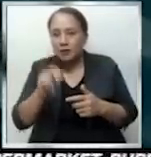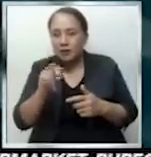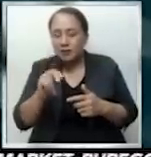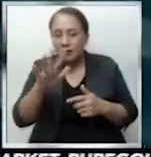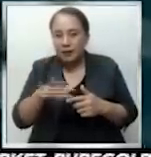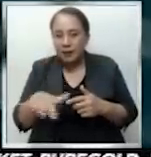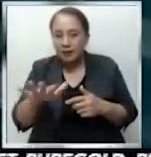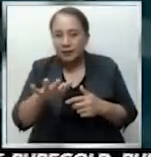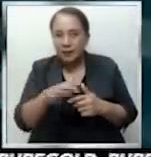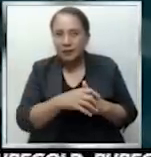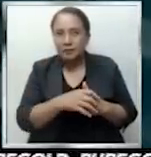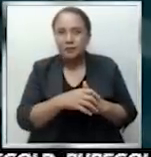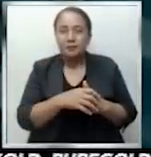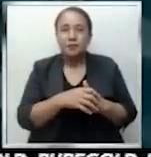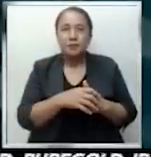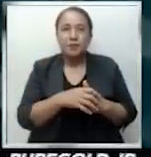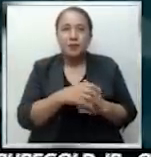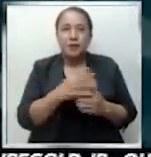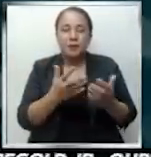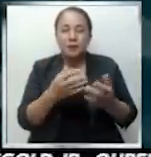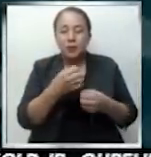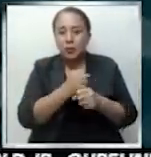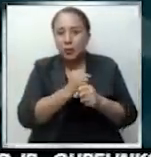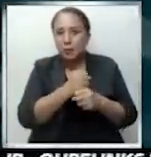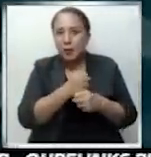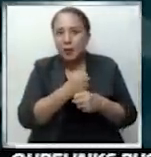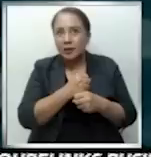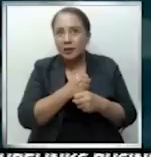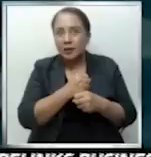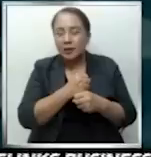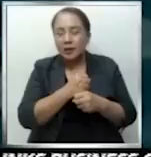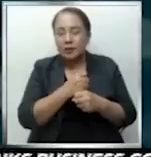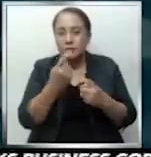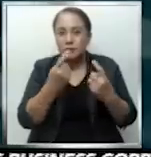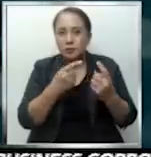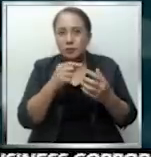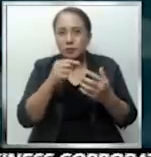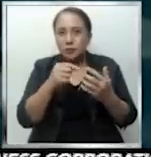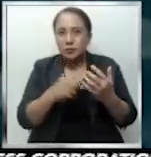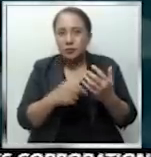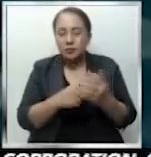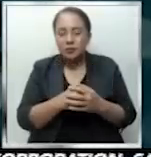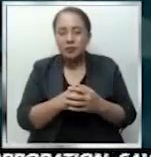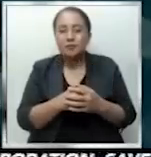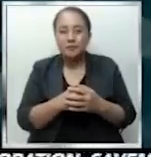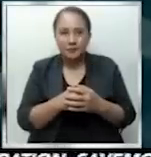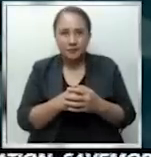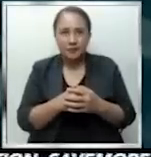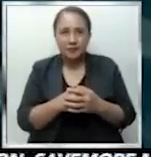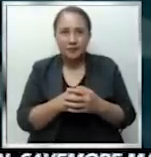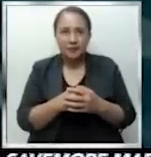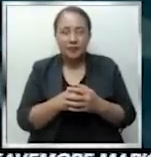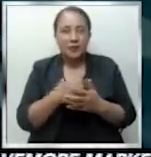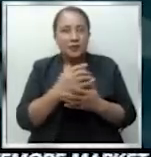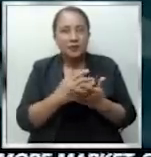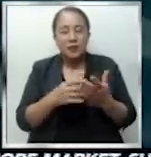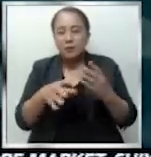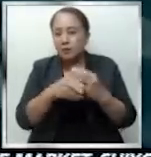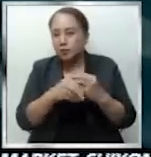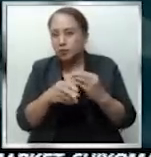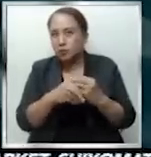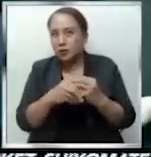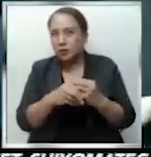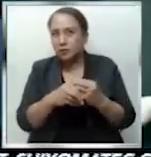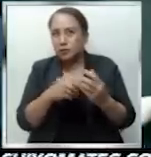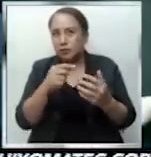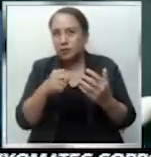we will make a consideration. We will take it into consideration to do the some additional provision of the